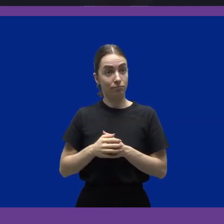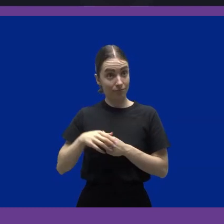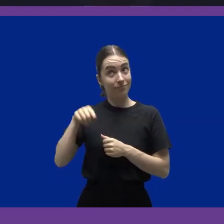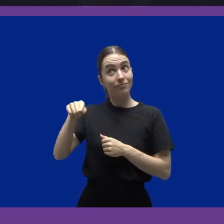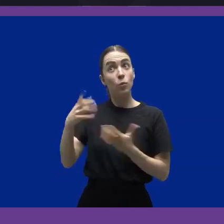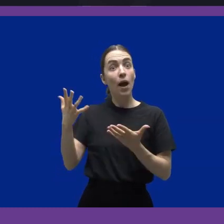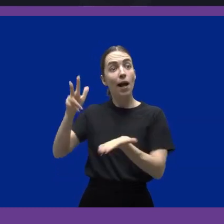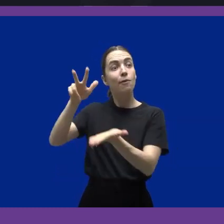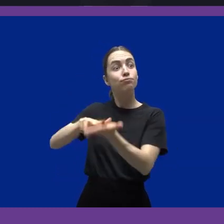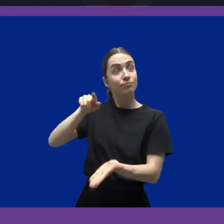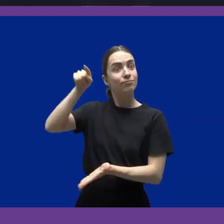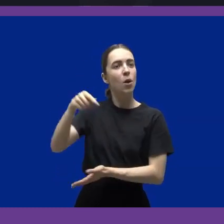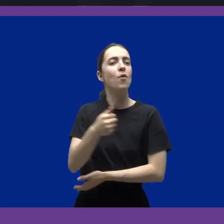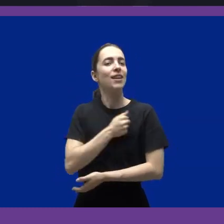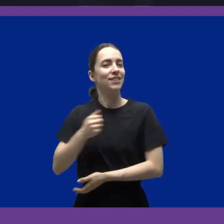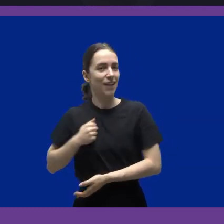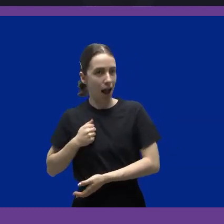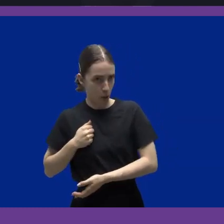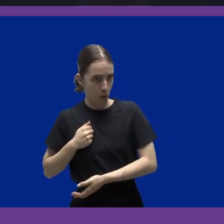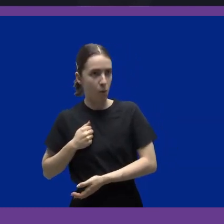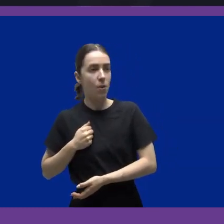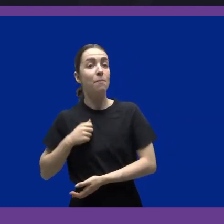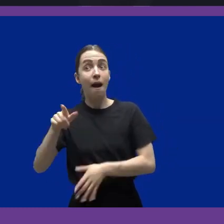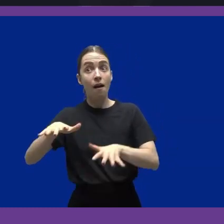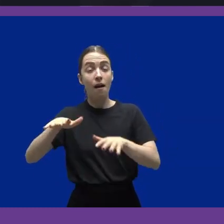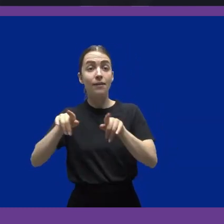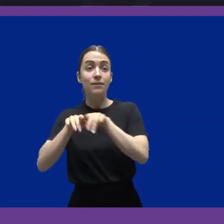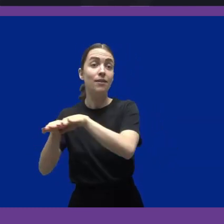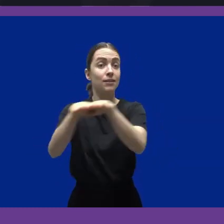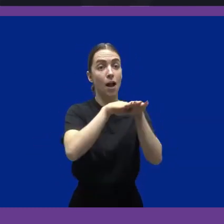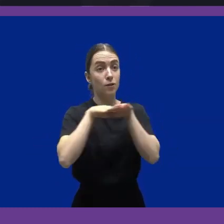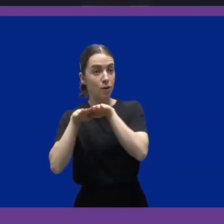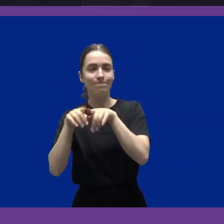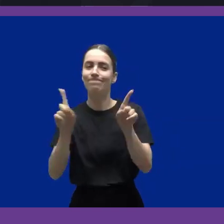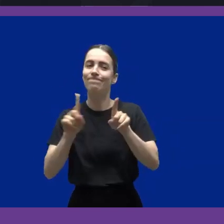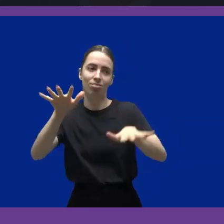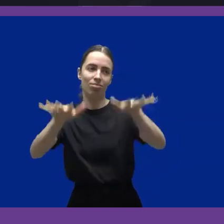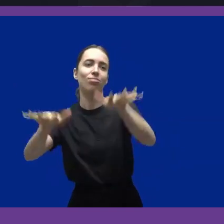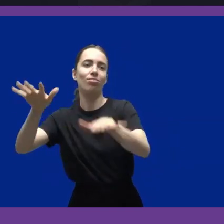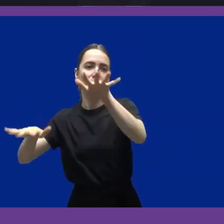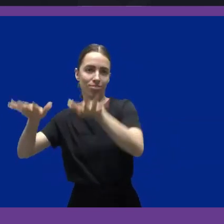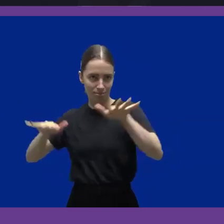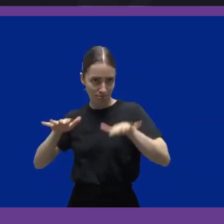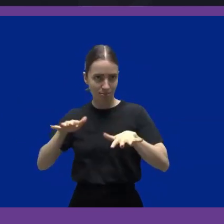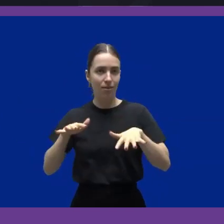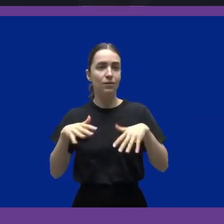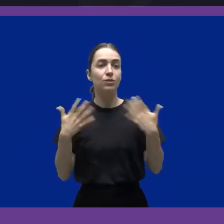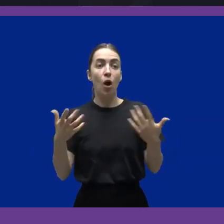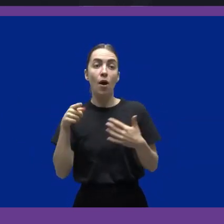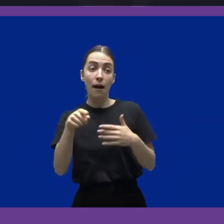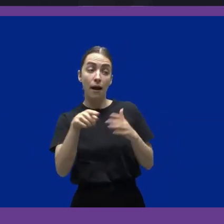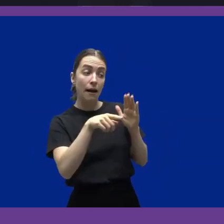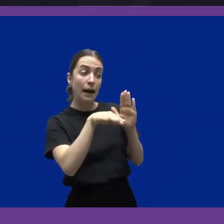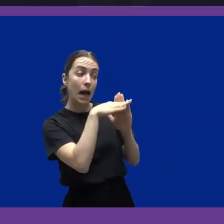not contain requirements. It will contain recommendations, but it will be very useful for public procurement. So here